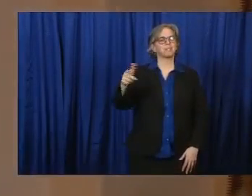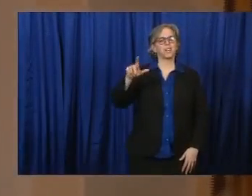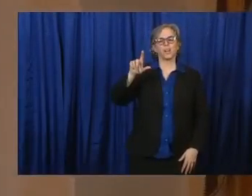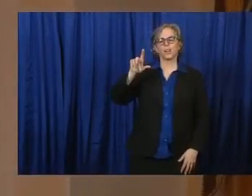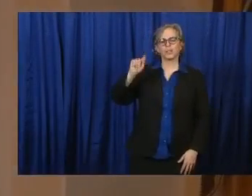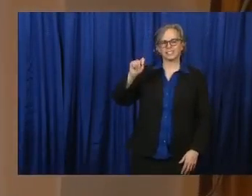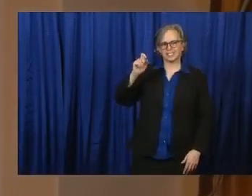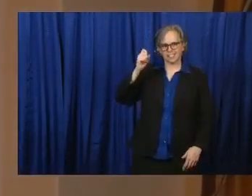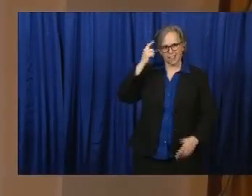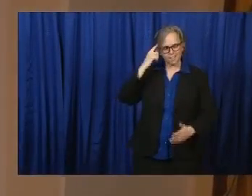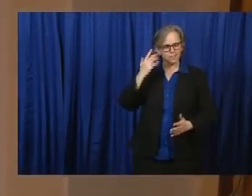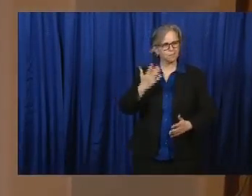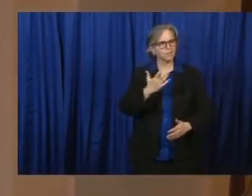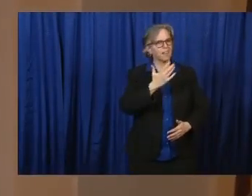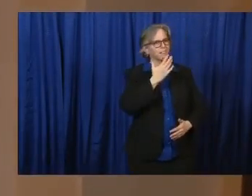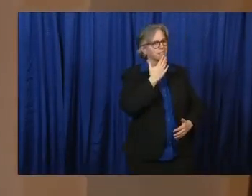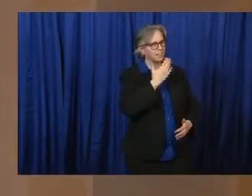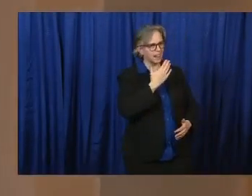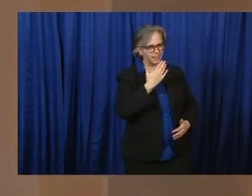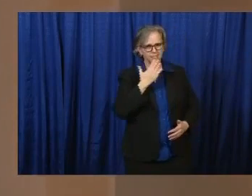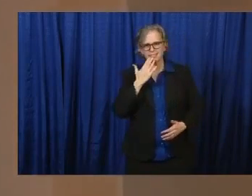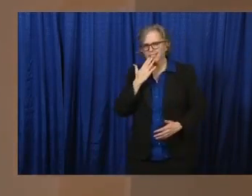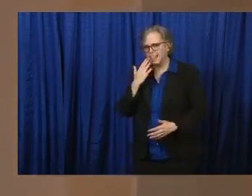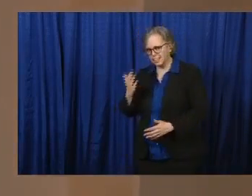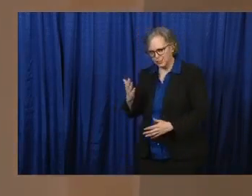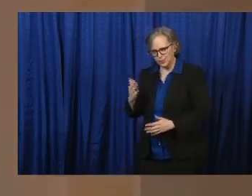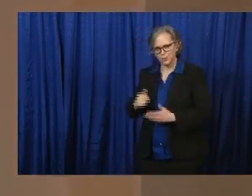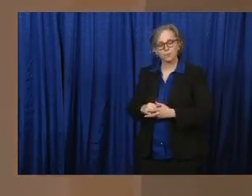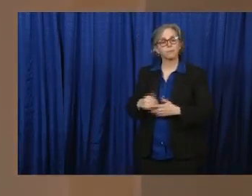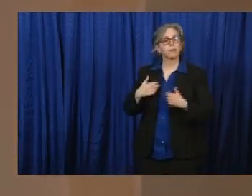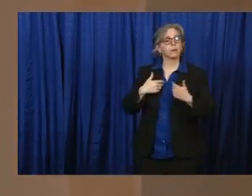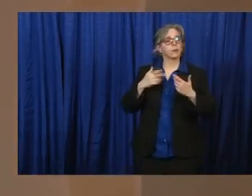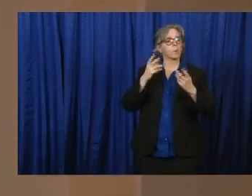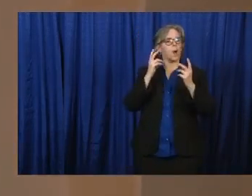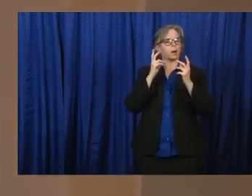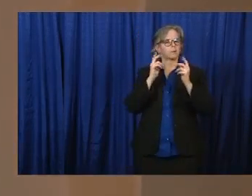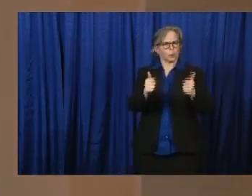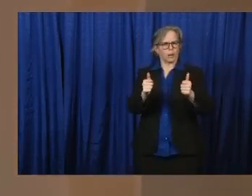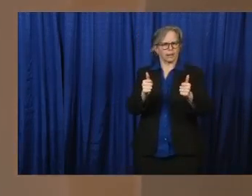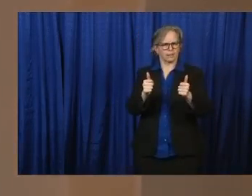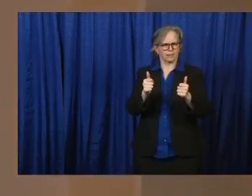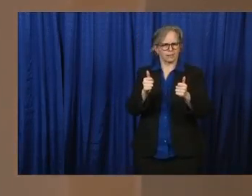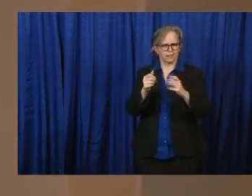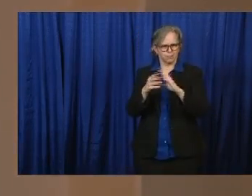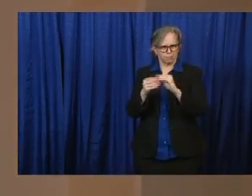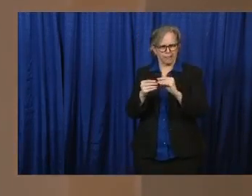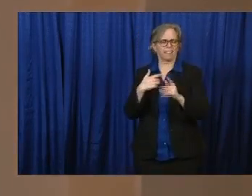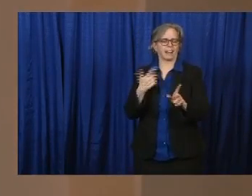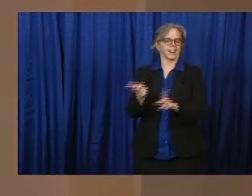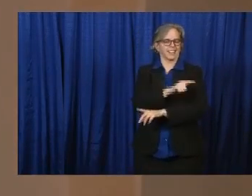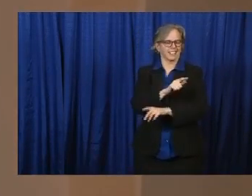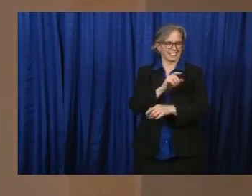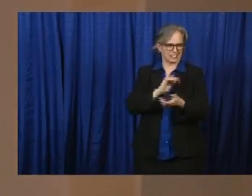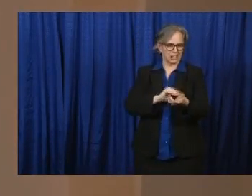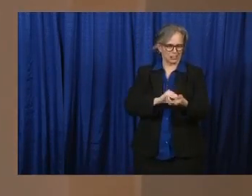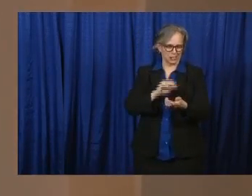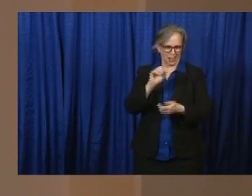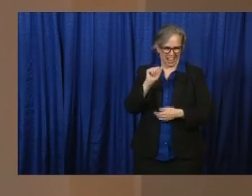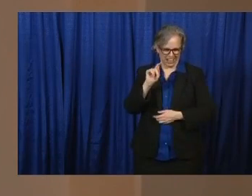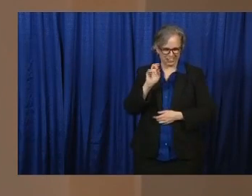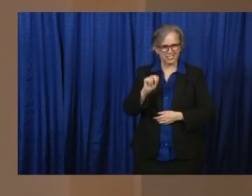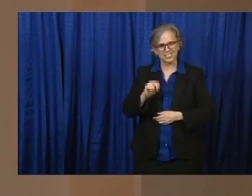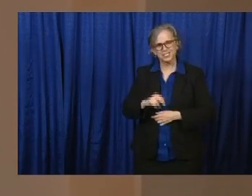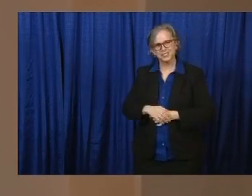General Harris. And I'm going to try to get through my part quickly so we can get on to Dr. Acton. But, you know, the governor and I get a lot